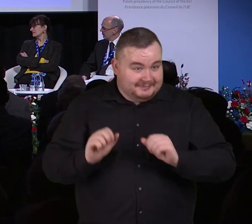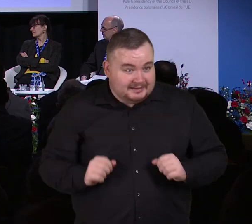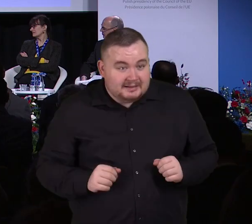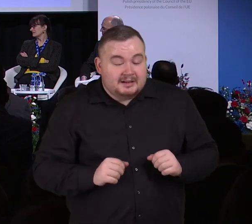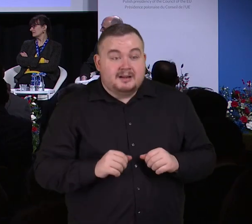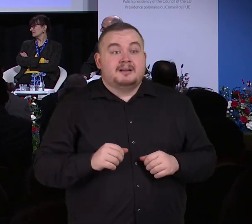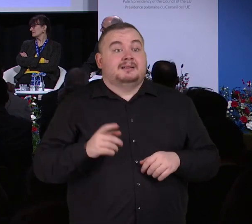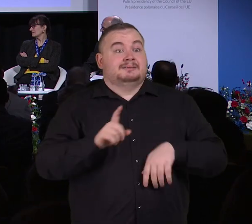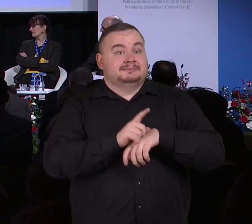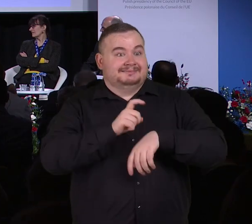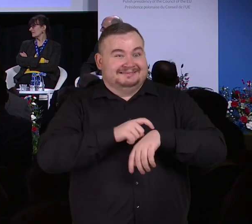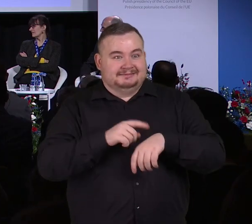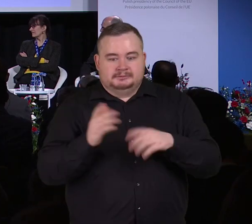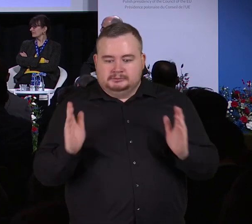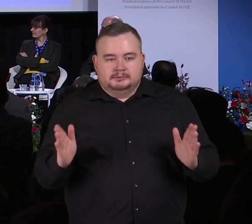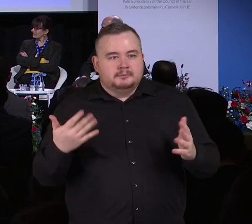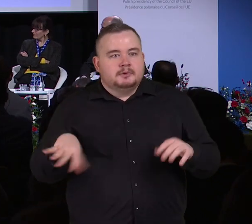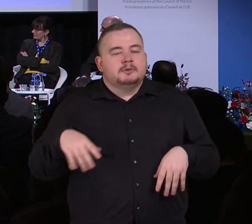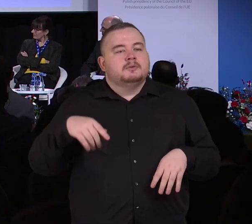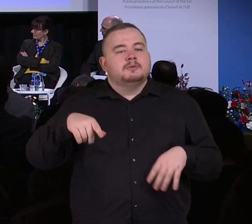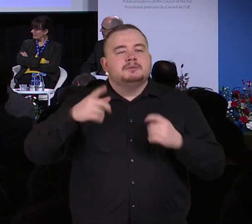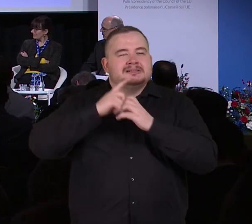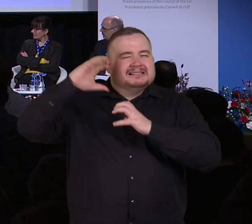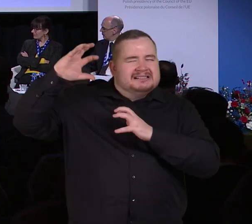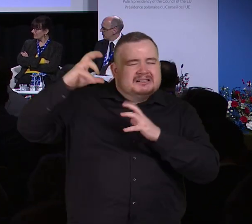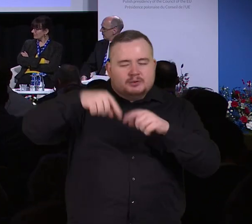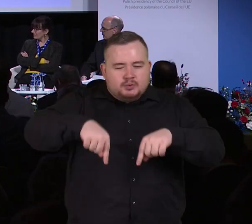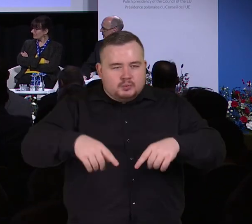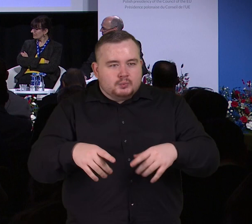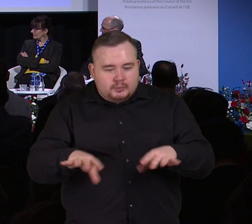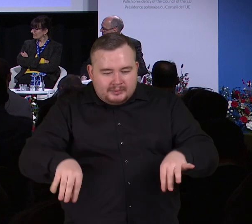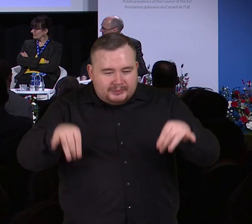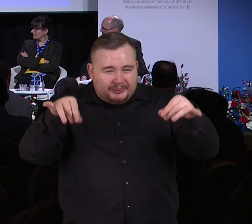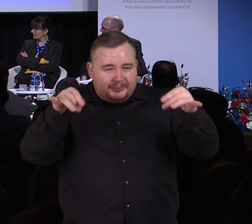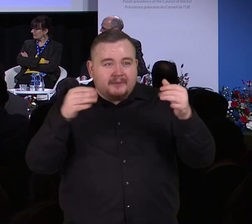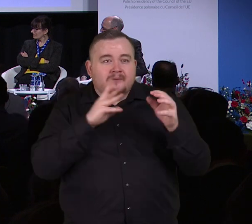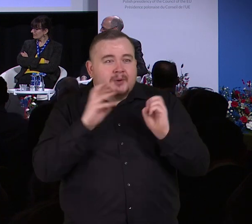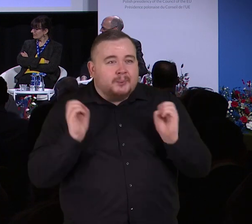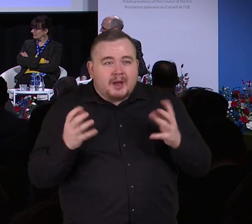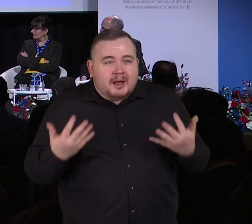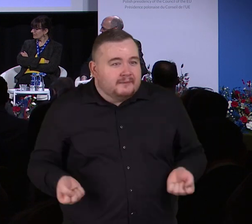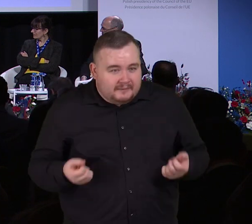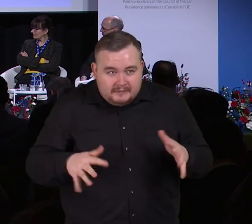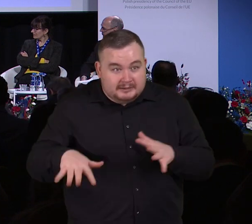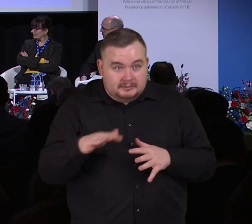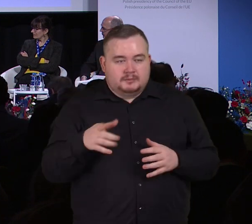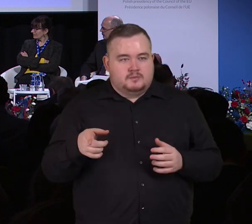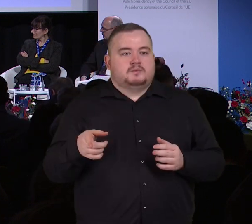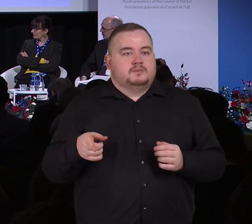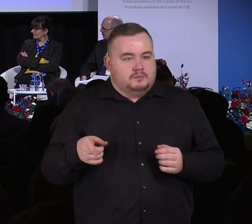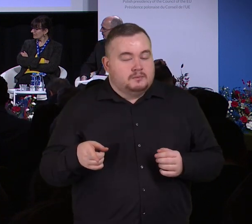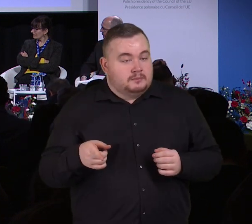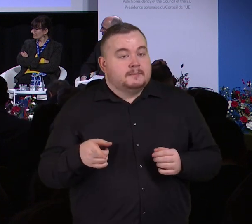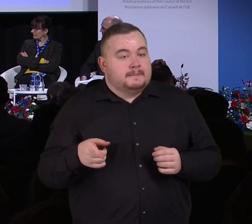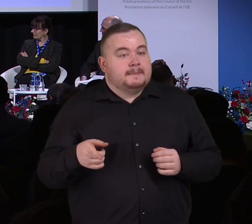Well, permanent drought, if you want. Why? The reason was that the local authorities, which